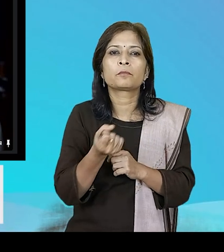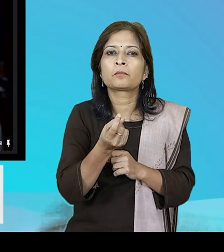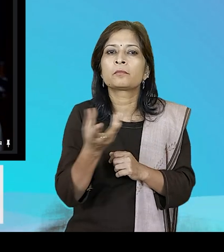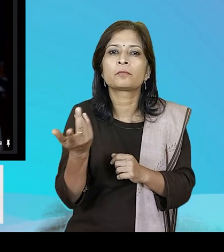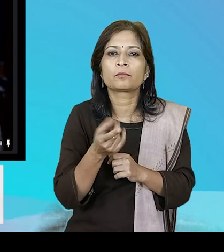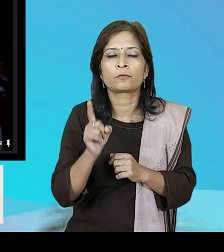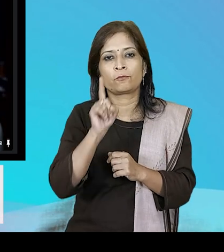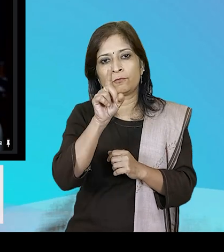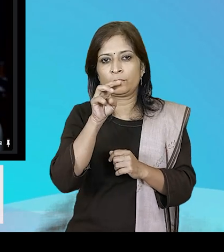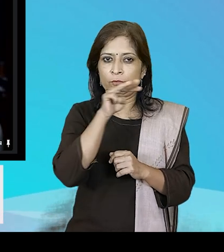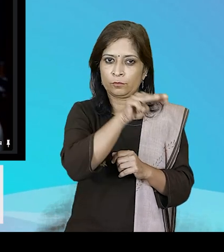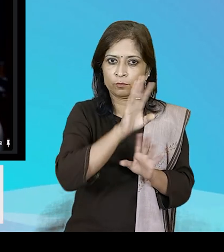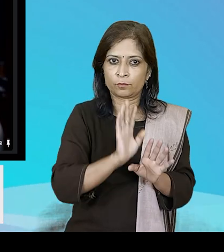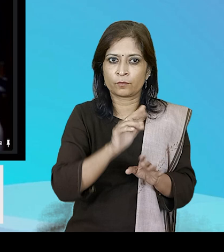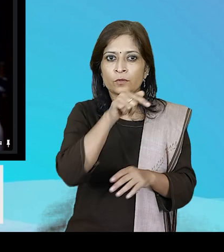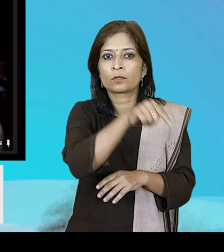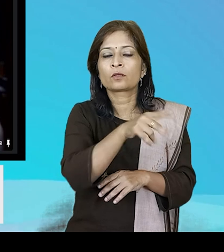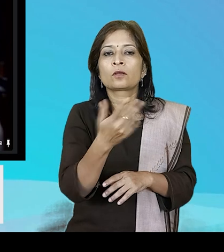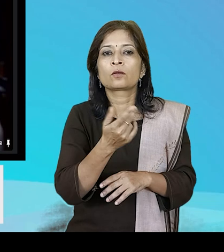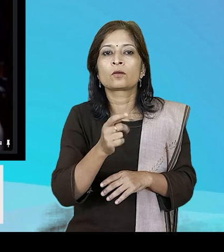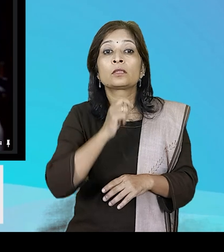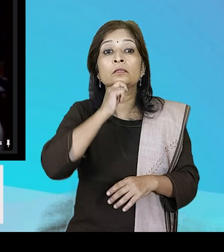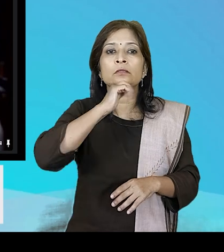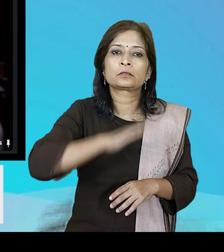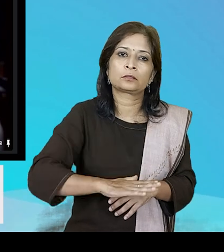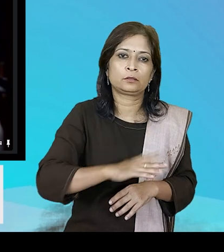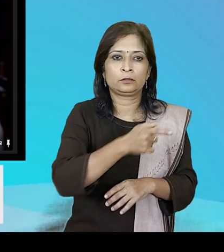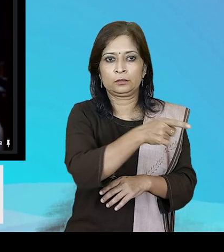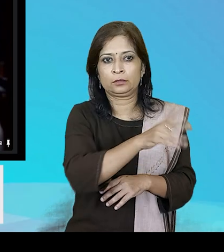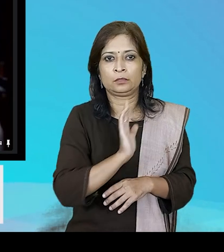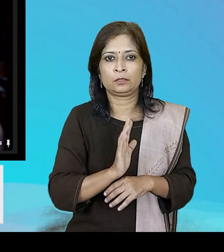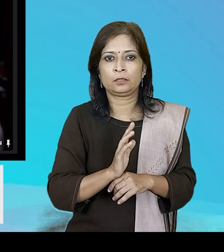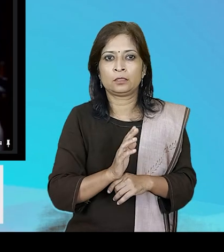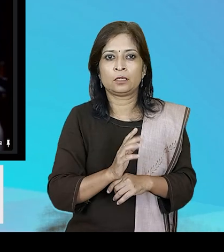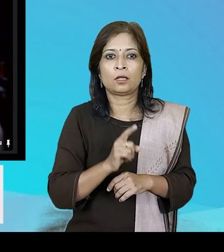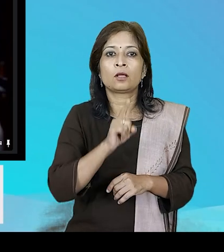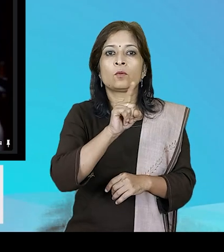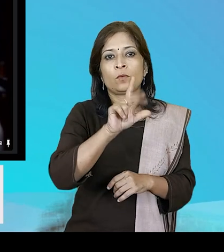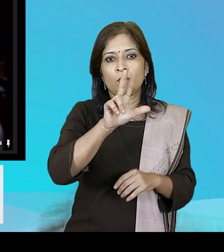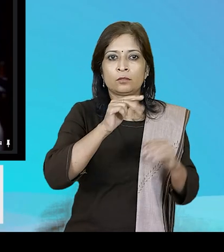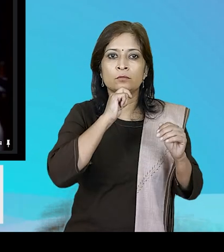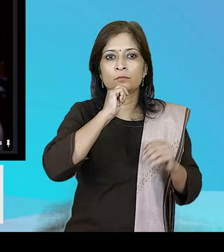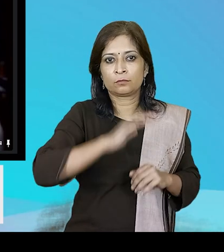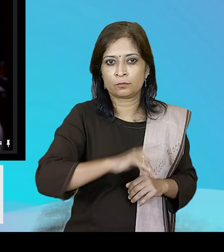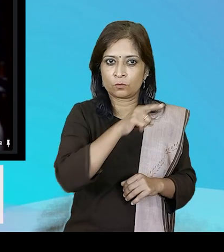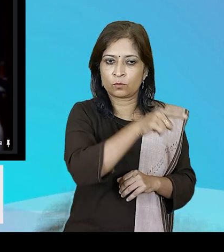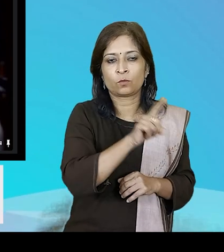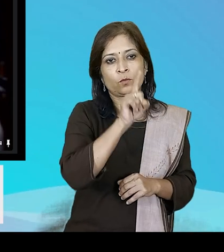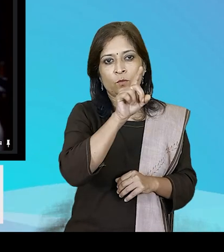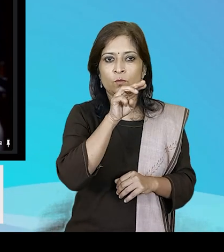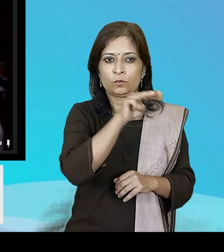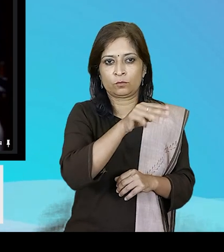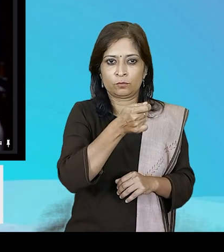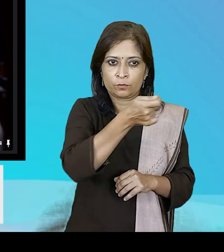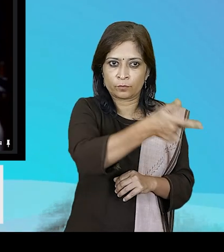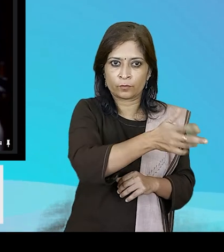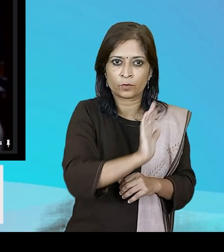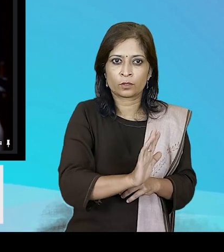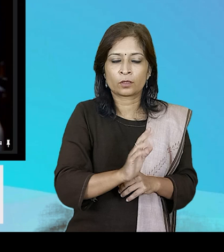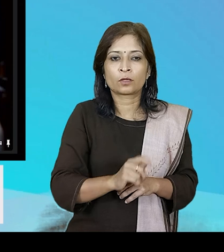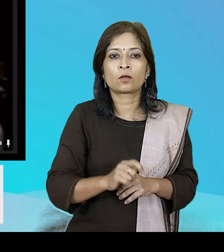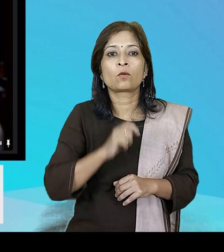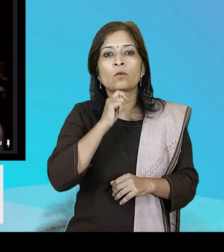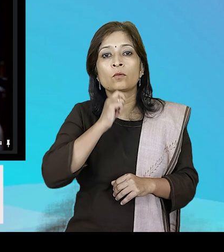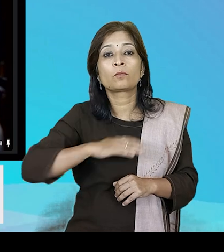minimum fee that we charge is rupees 1000, which is in the case of minors, and the maximum fee